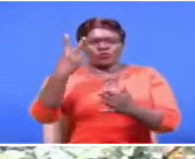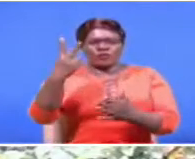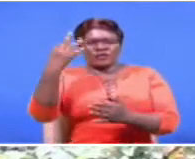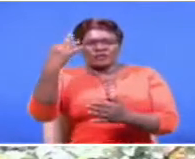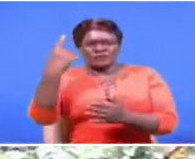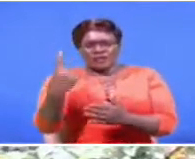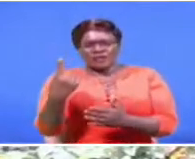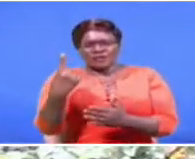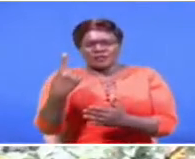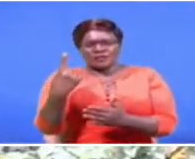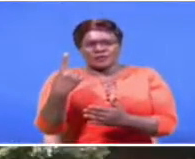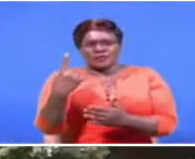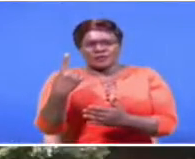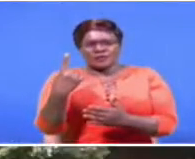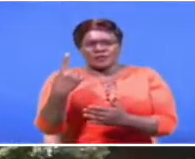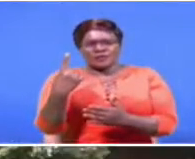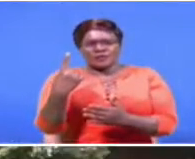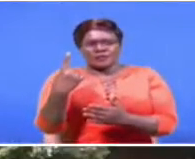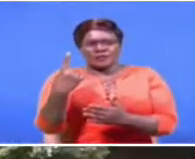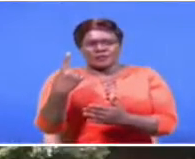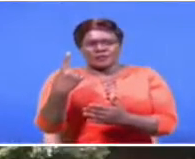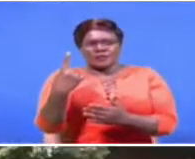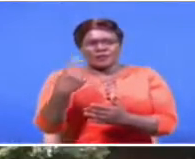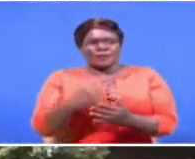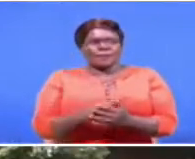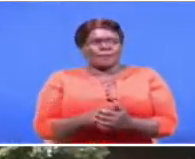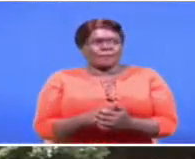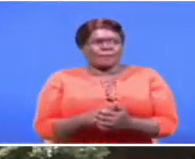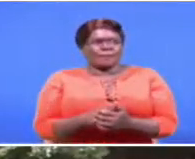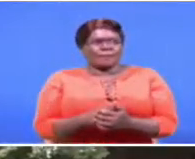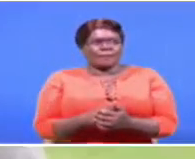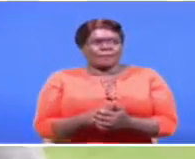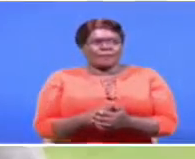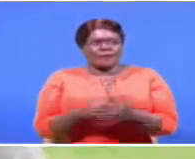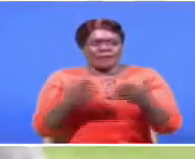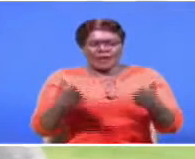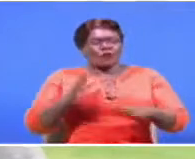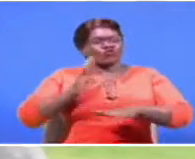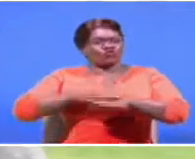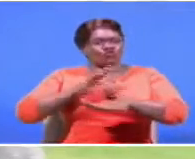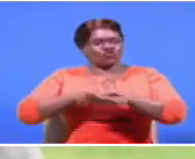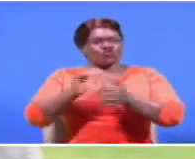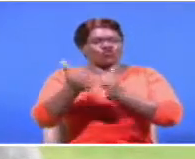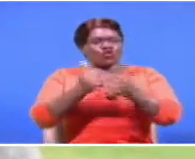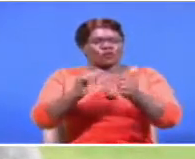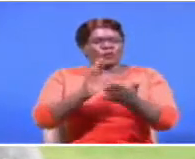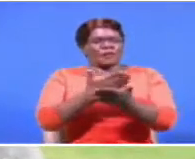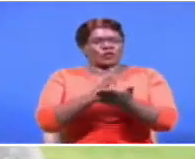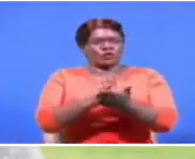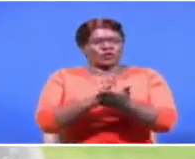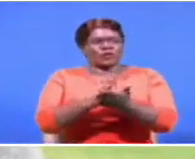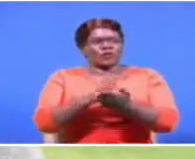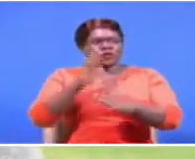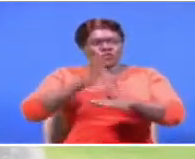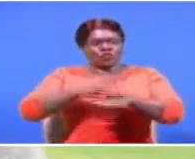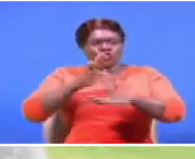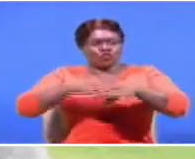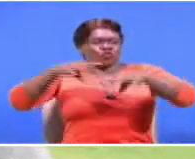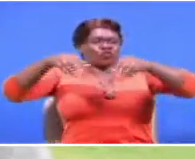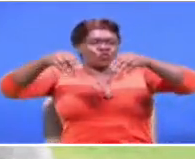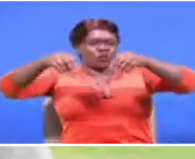hole, as of this morning, for example. And so it's a good contest between some very, very good